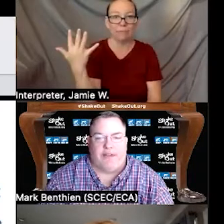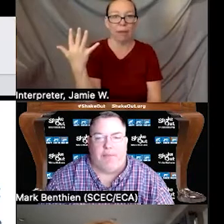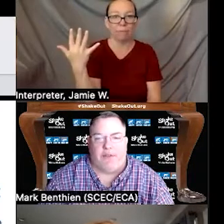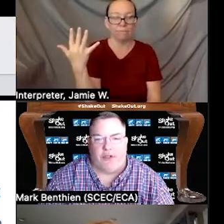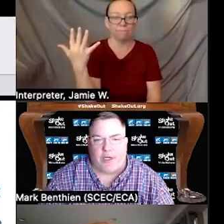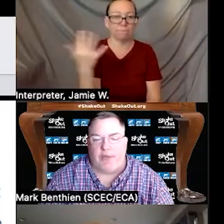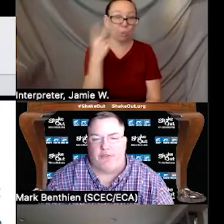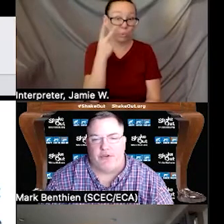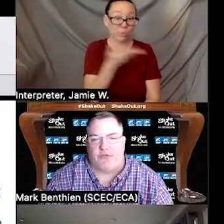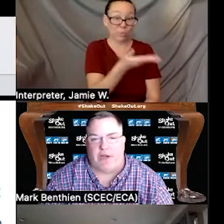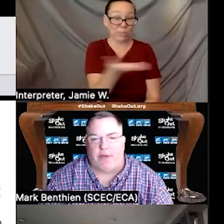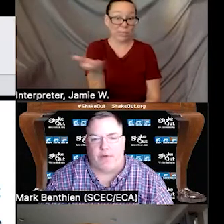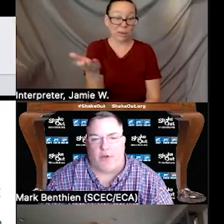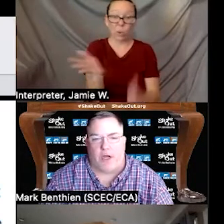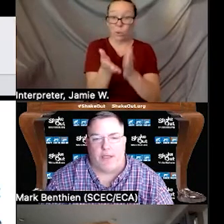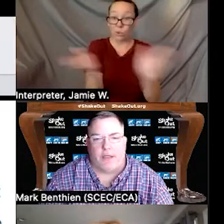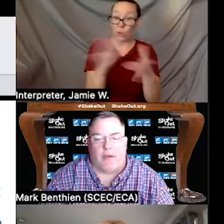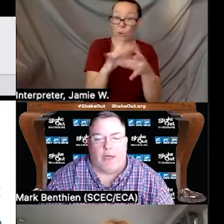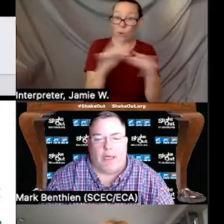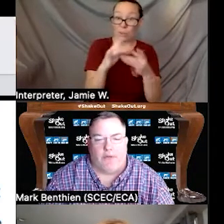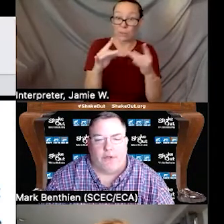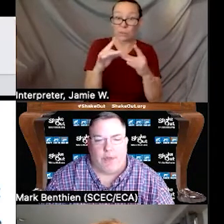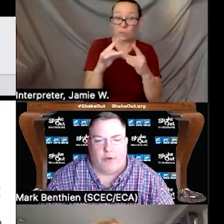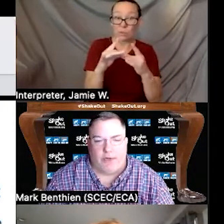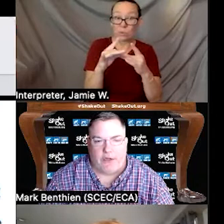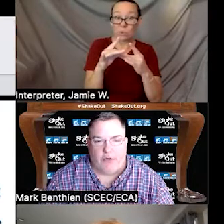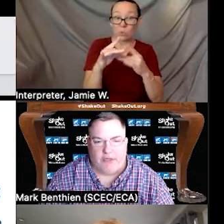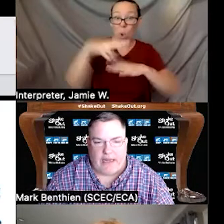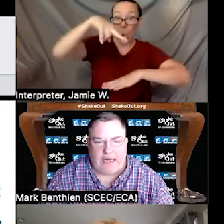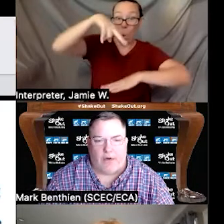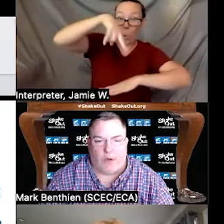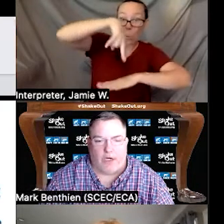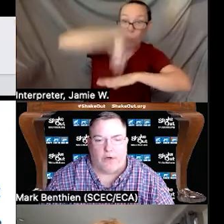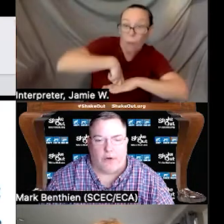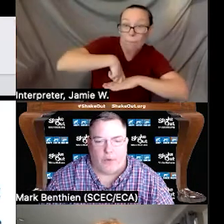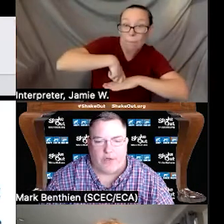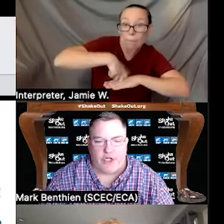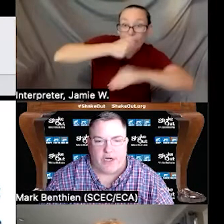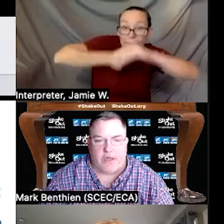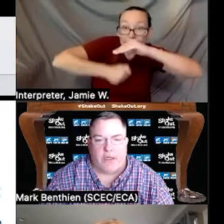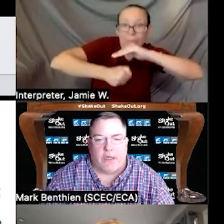we've adapted the general message of drop, cover, hold on to people who might use a cane, a walker, or a